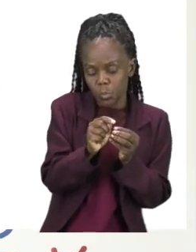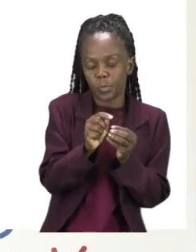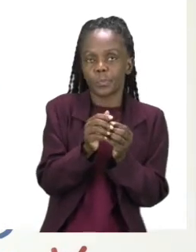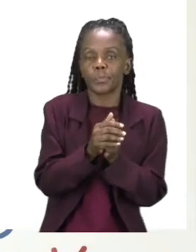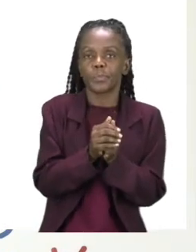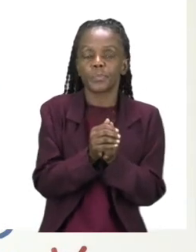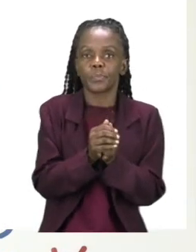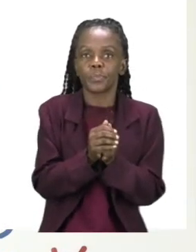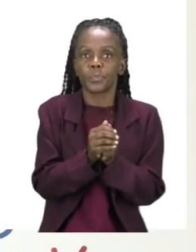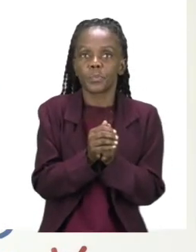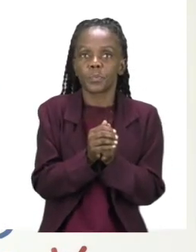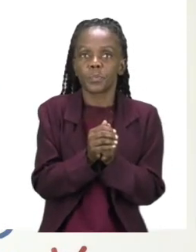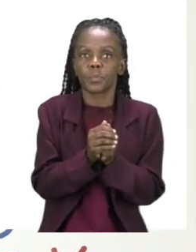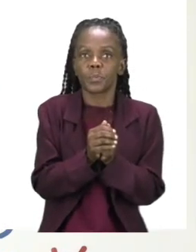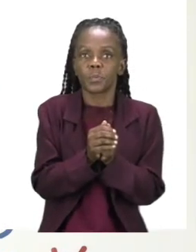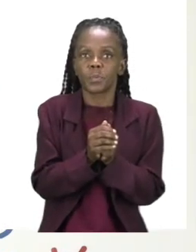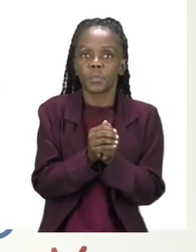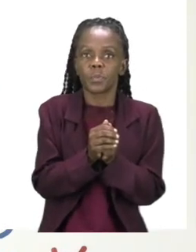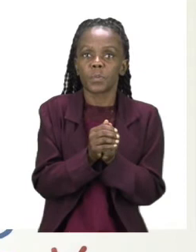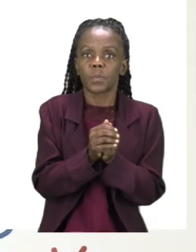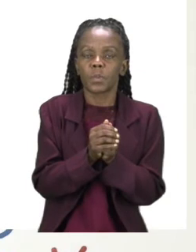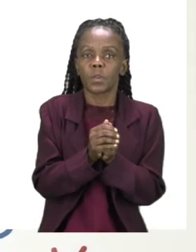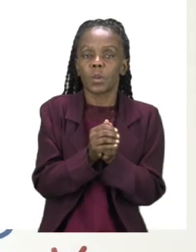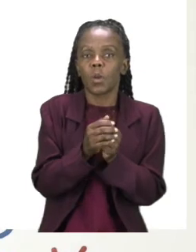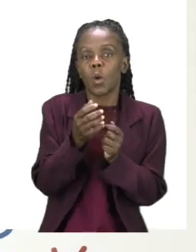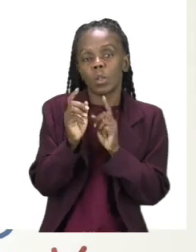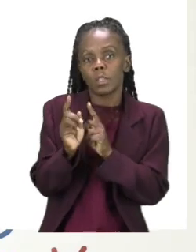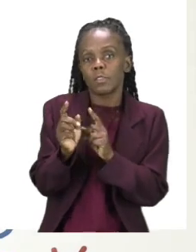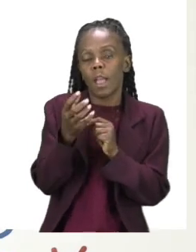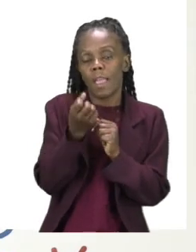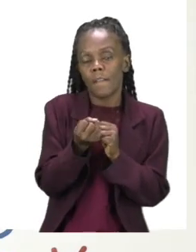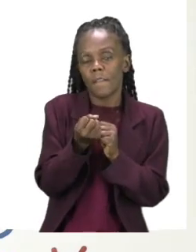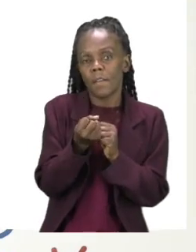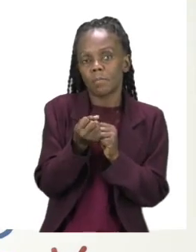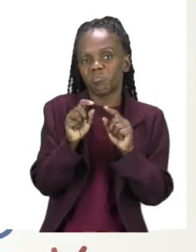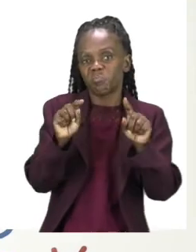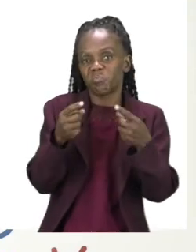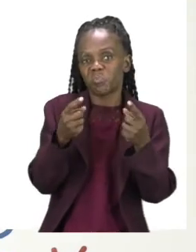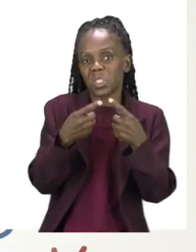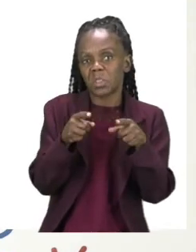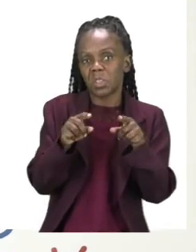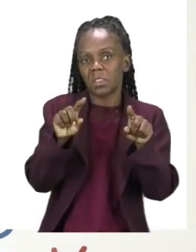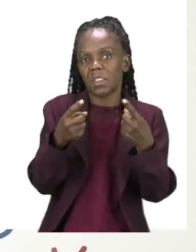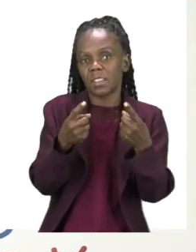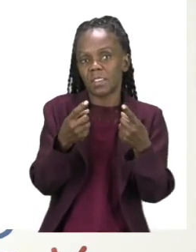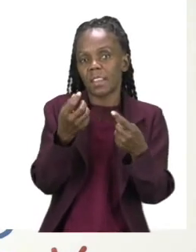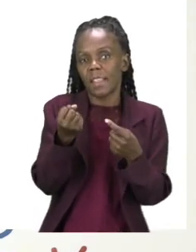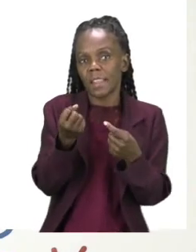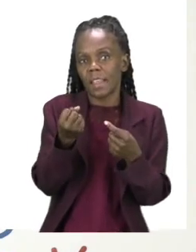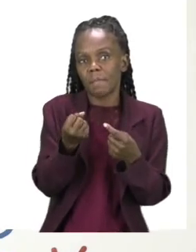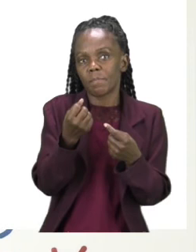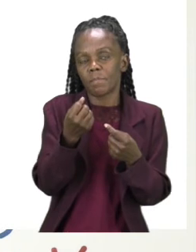here in the classroom that also come in 5s. The first thing is very obvious. It is